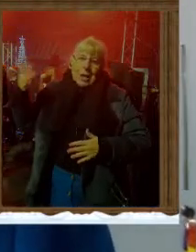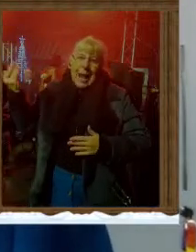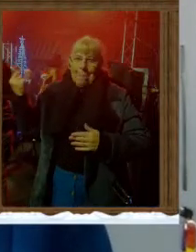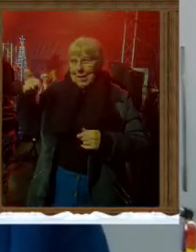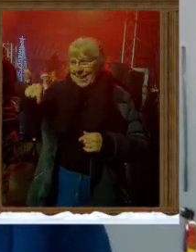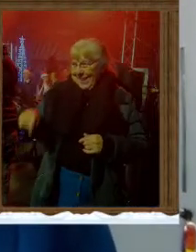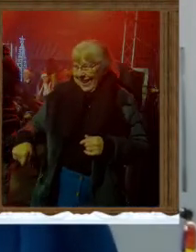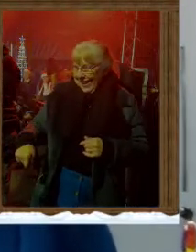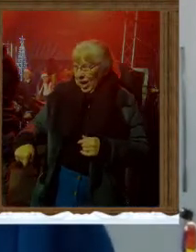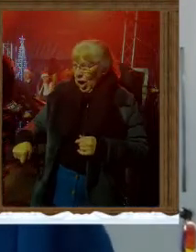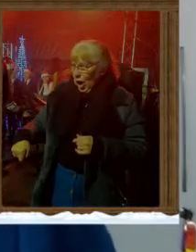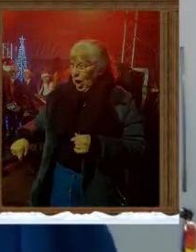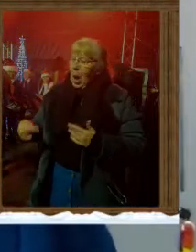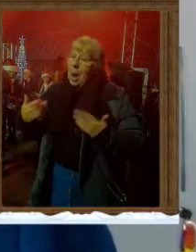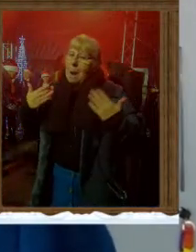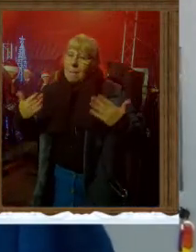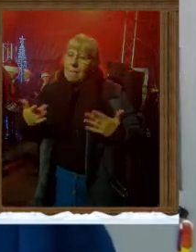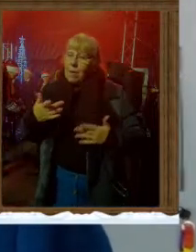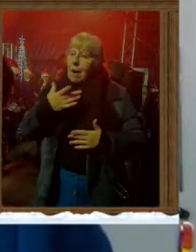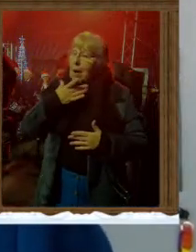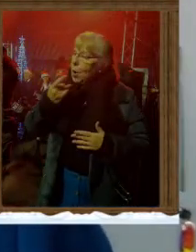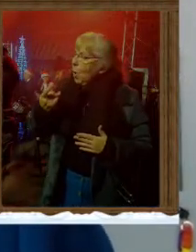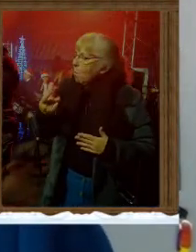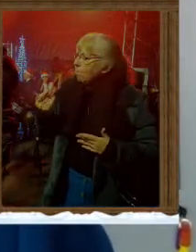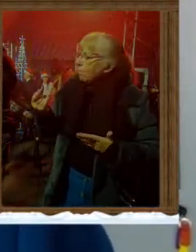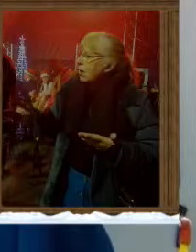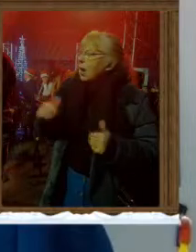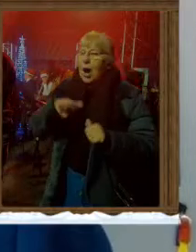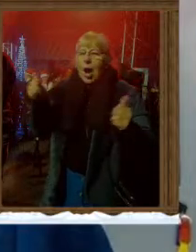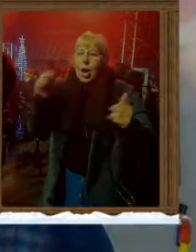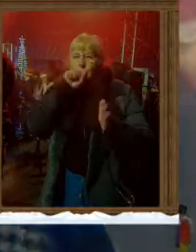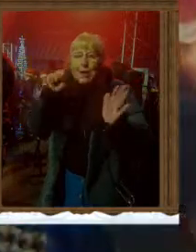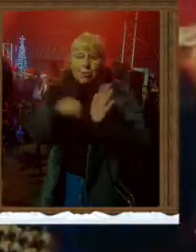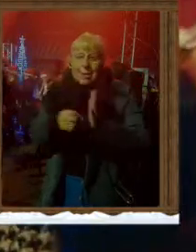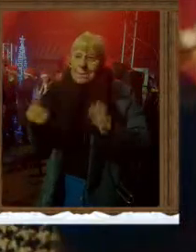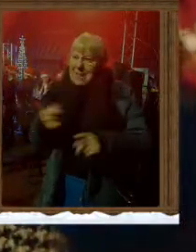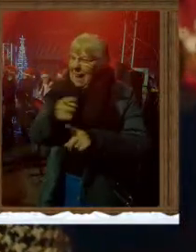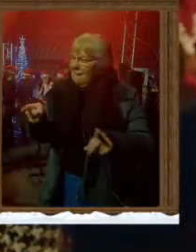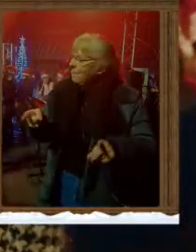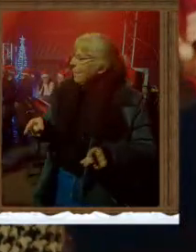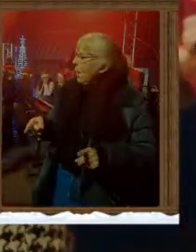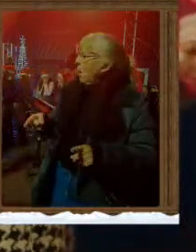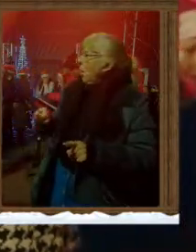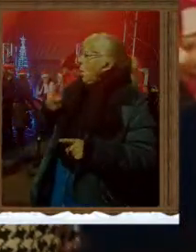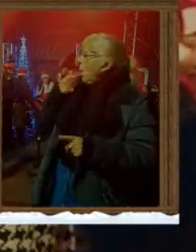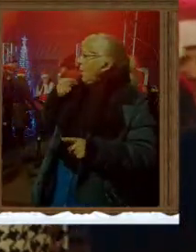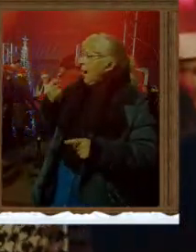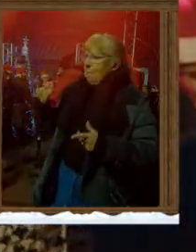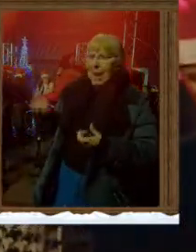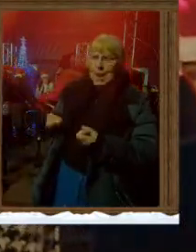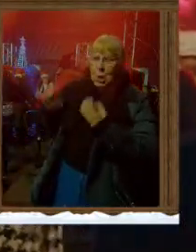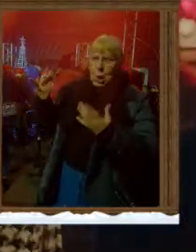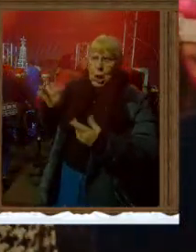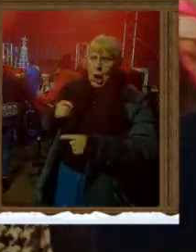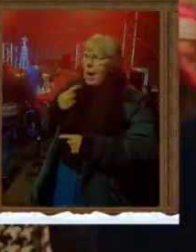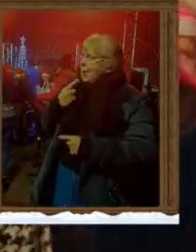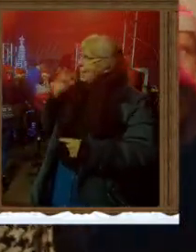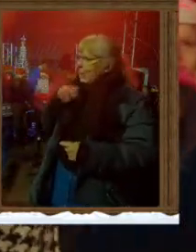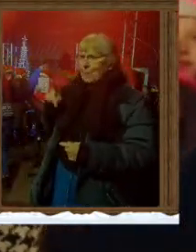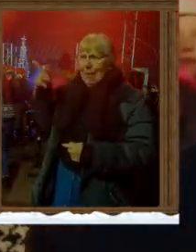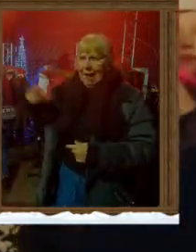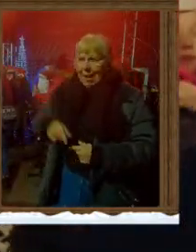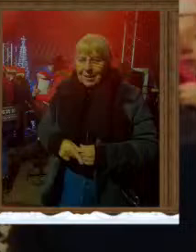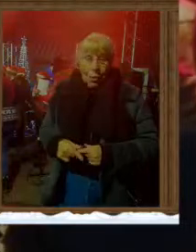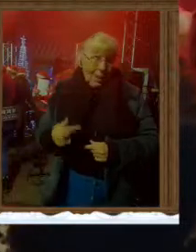the meantime, I hope you all have a very, very great Christmas. Let that man on. That's disgraceful. Well, I'm